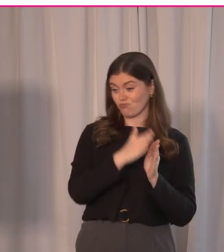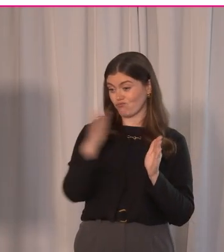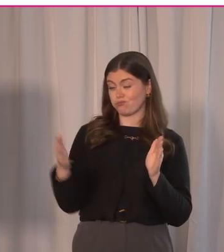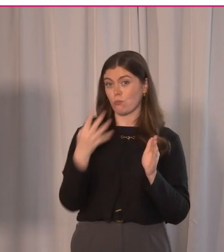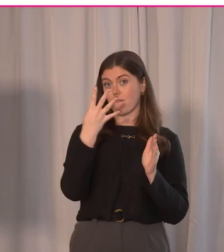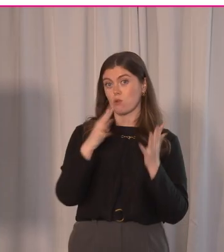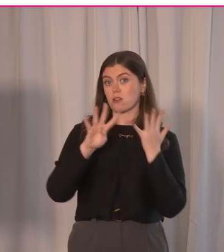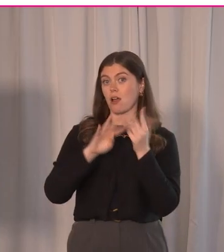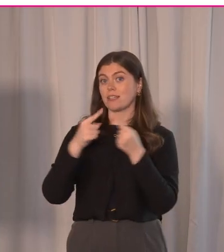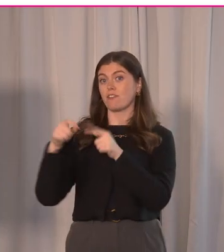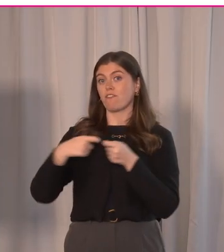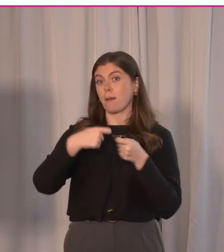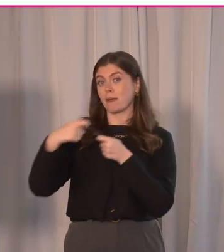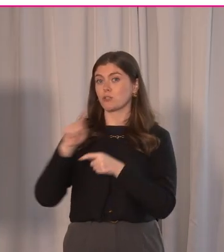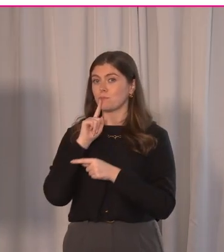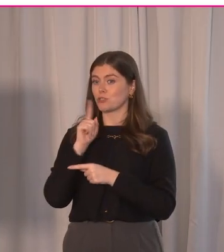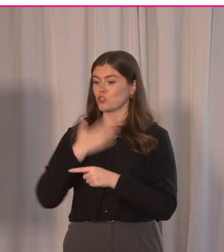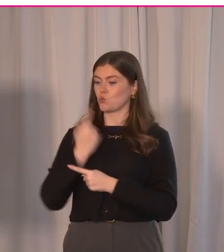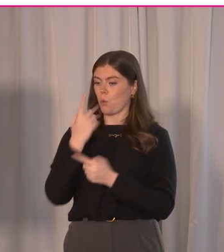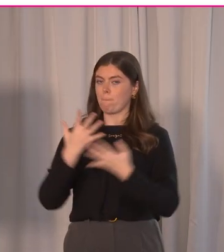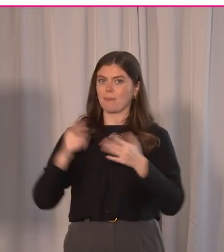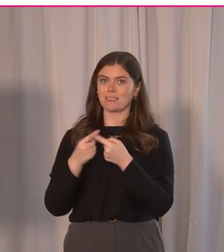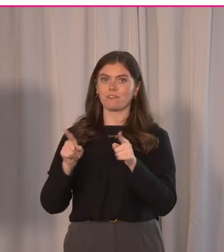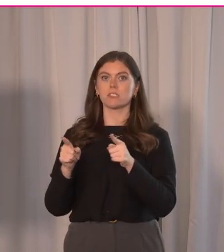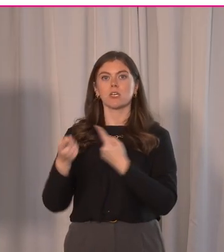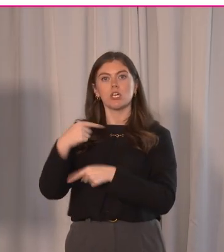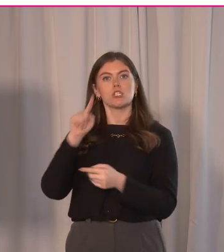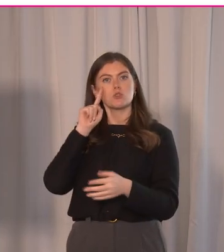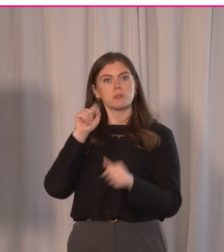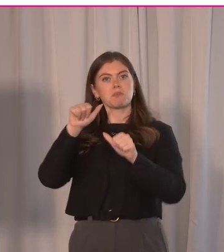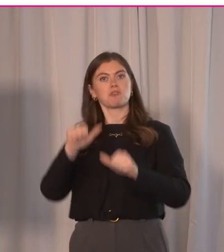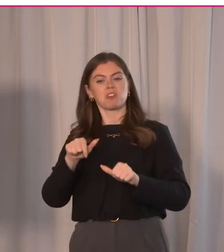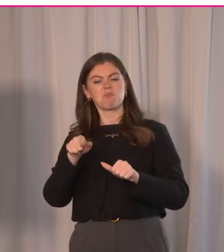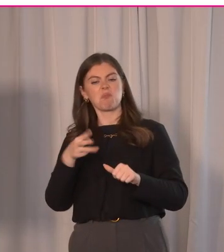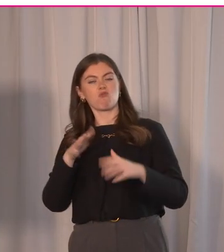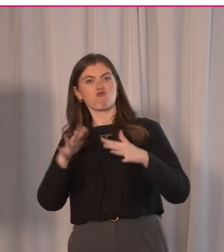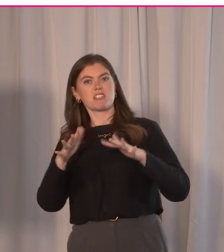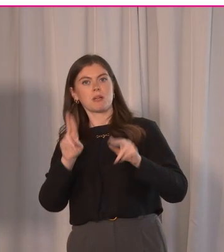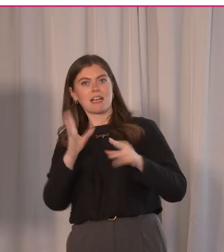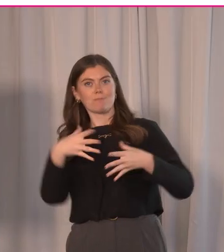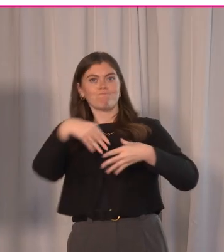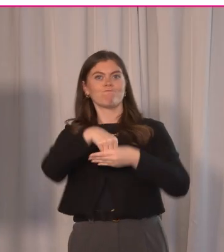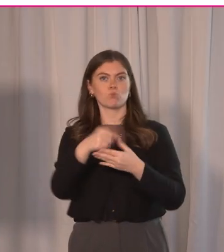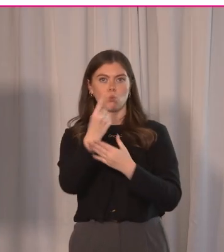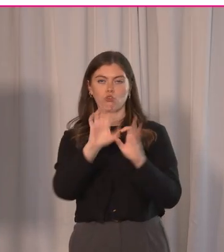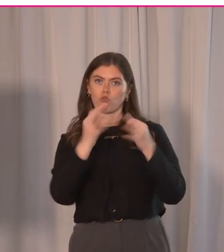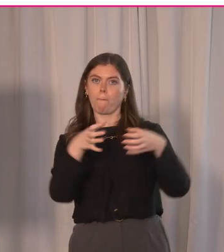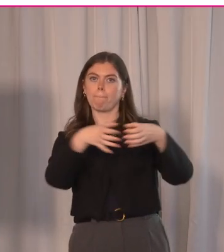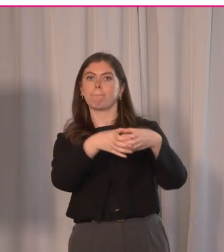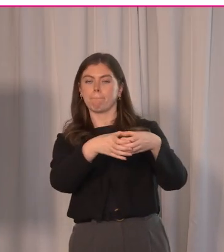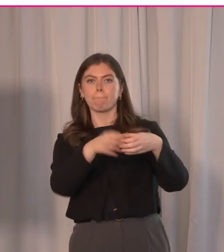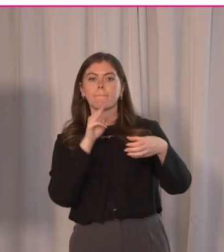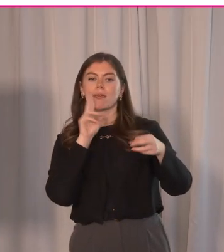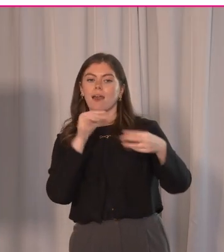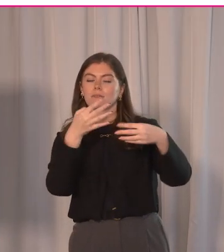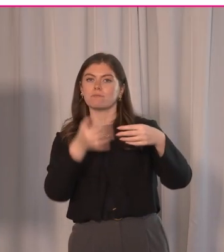of the measures, and there was only one significant difference, so we agreed that it was reasonable enough to put these women into one cohort just to get our